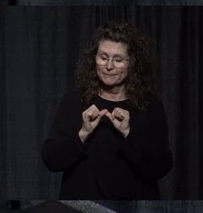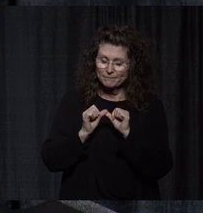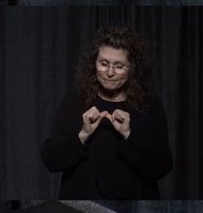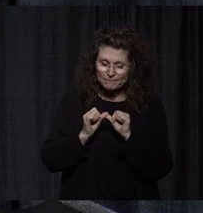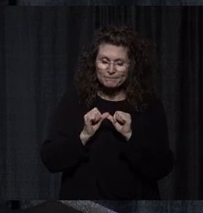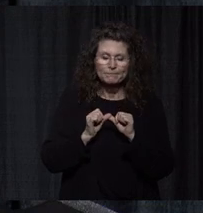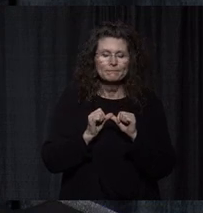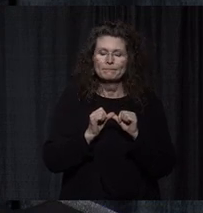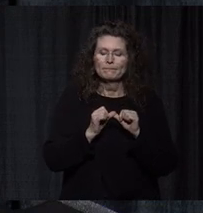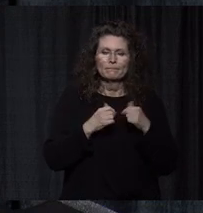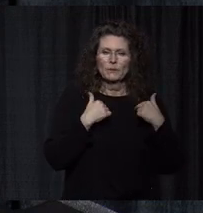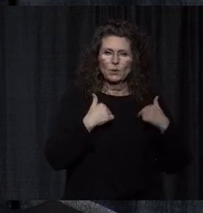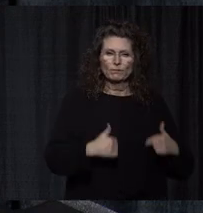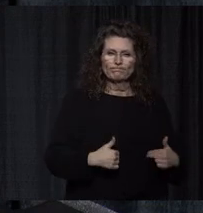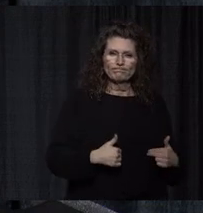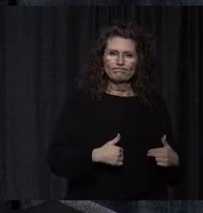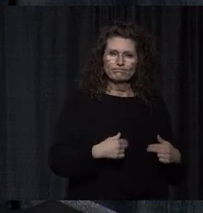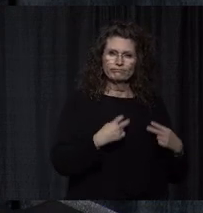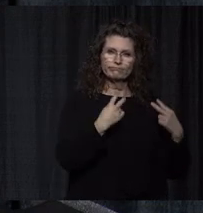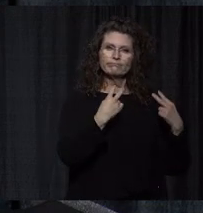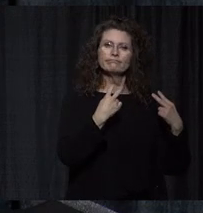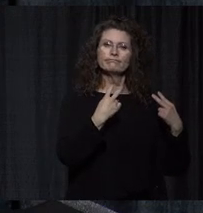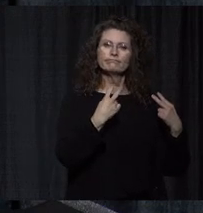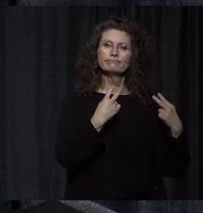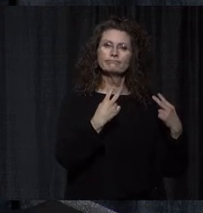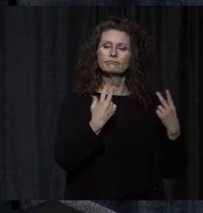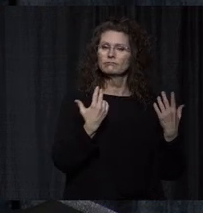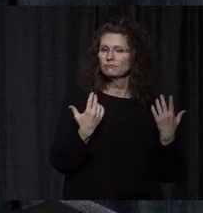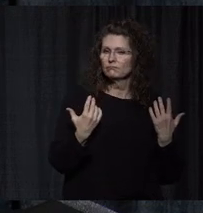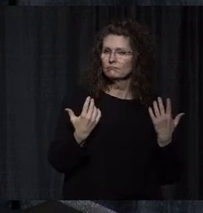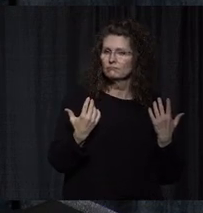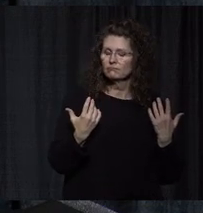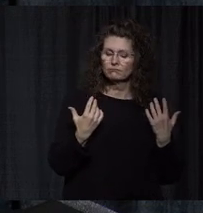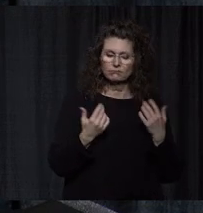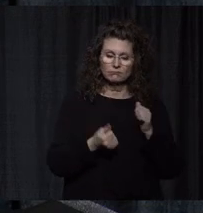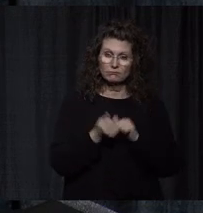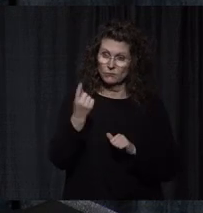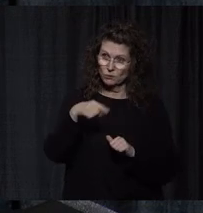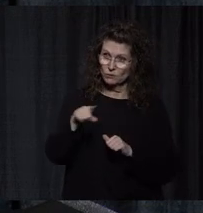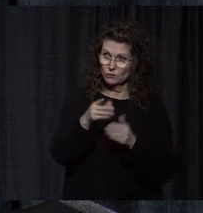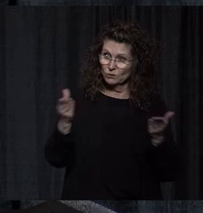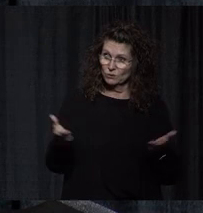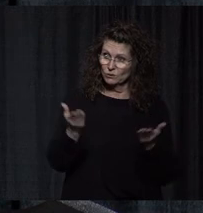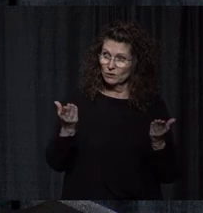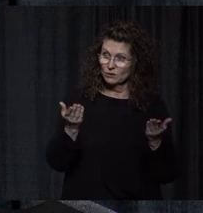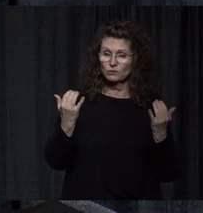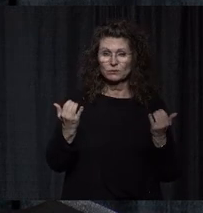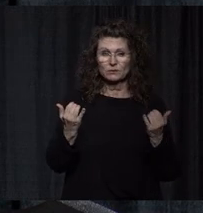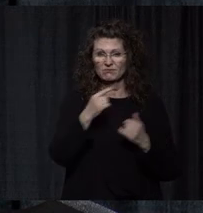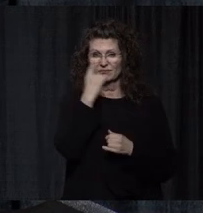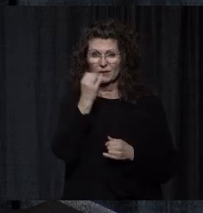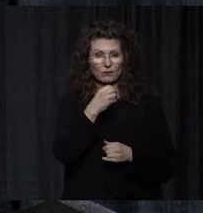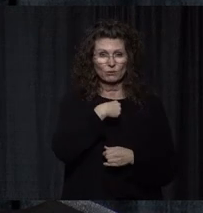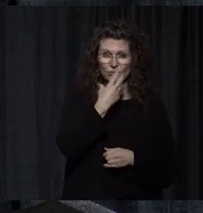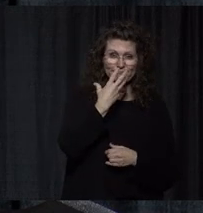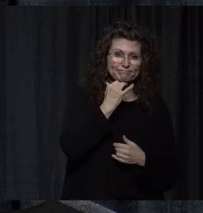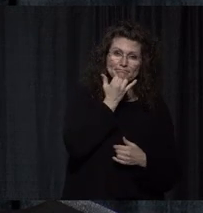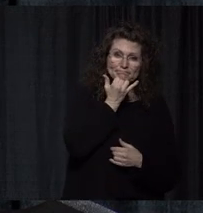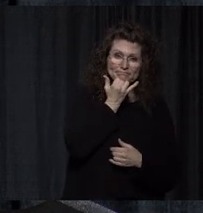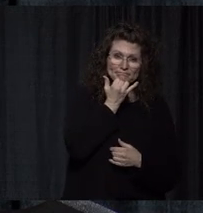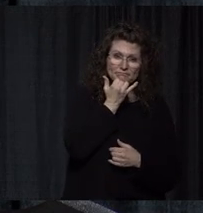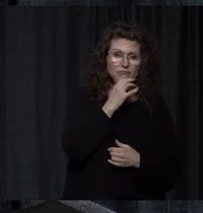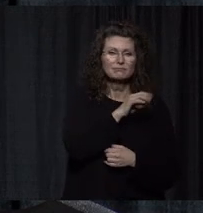Not as human beings, and neither were most of you here today, black or not. And